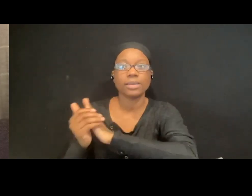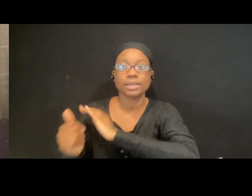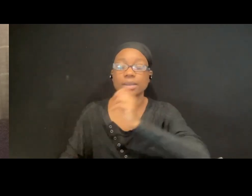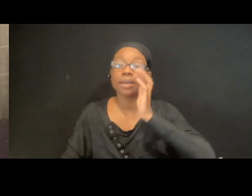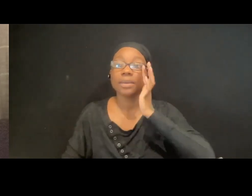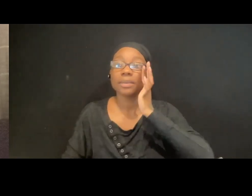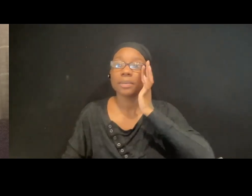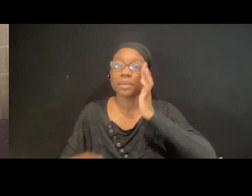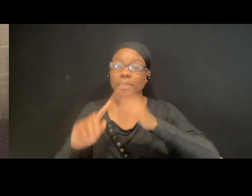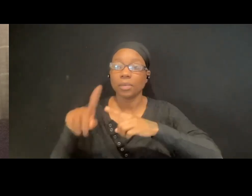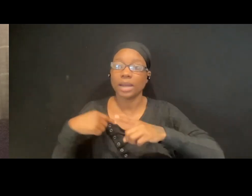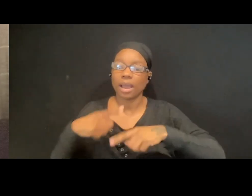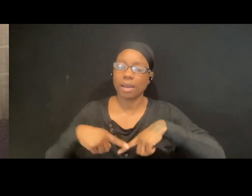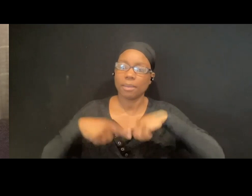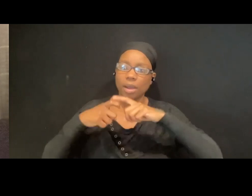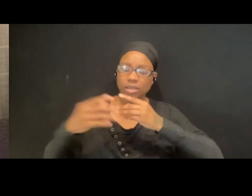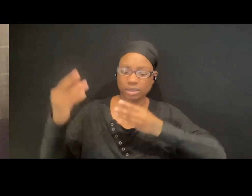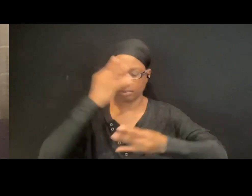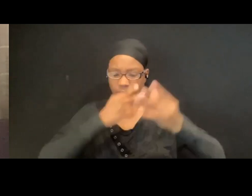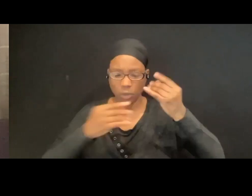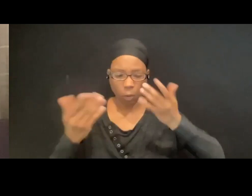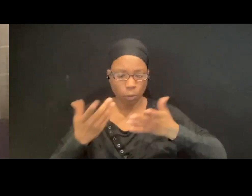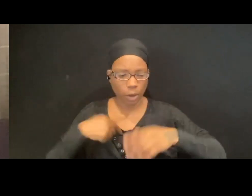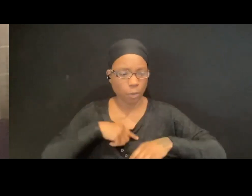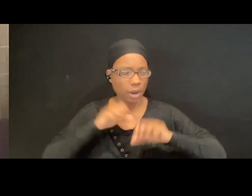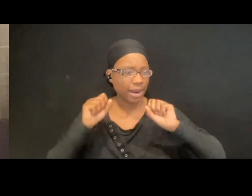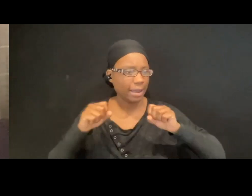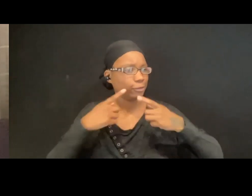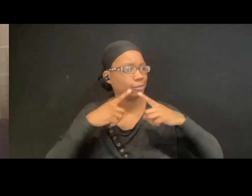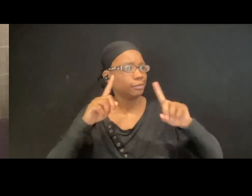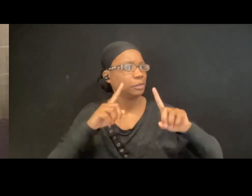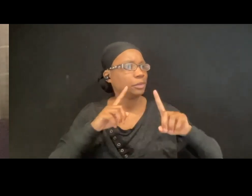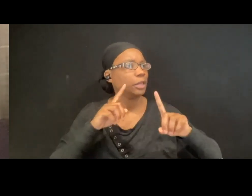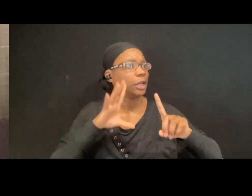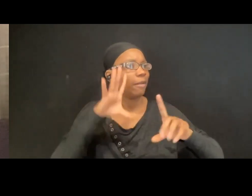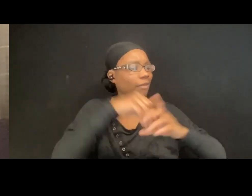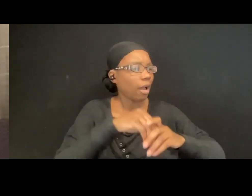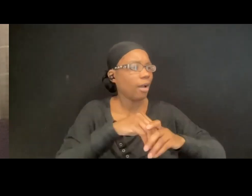and think about the things that we're able to do or the situations that we've been able to intervene on,